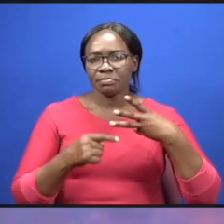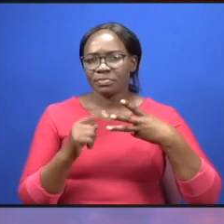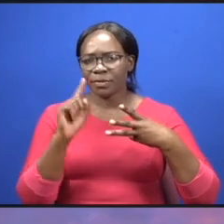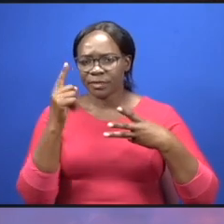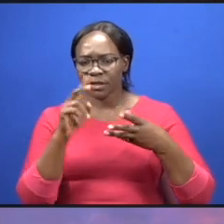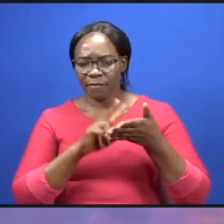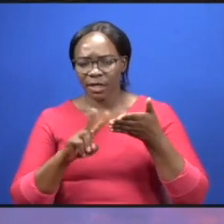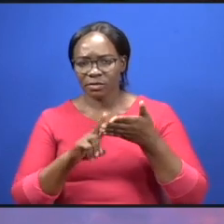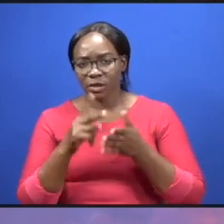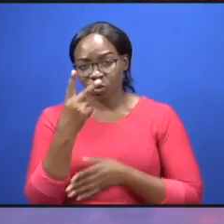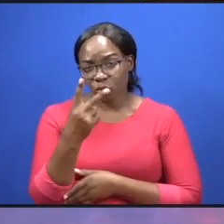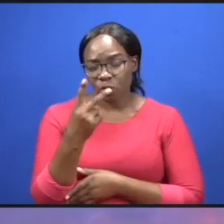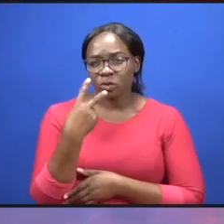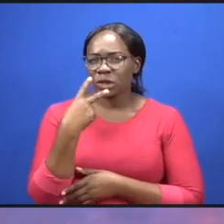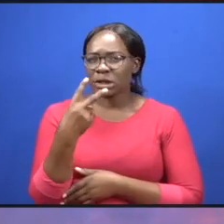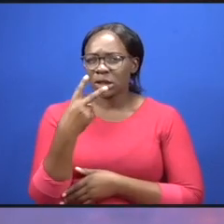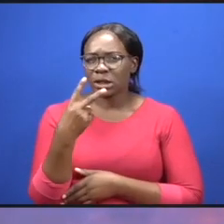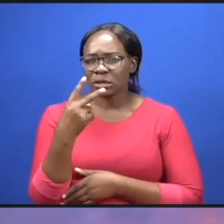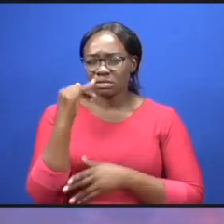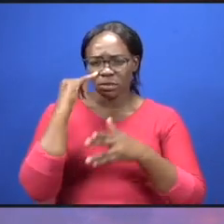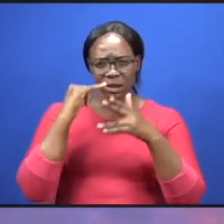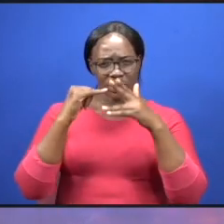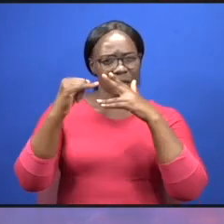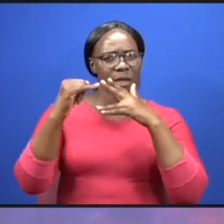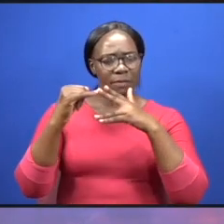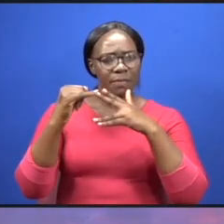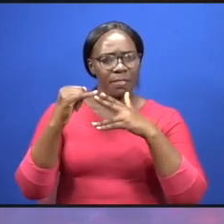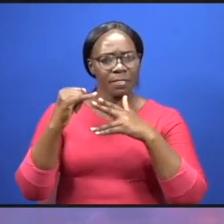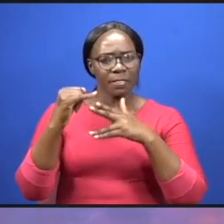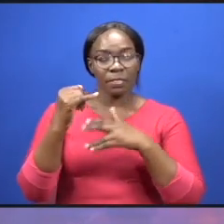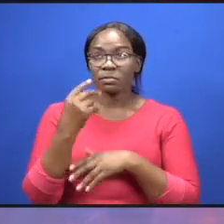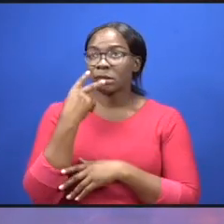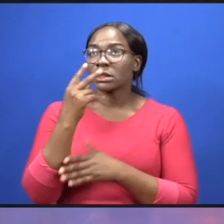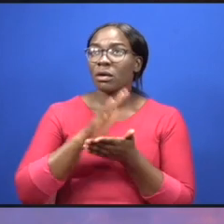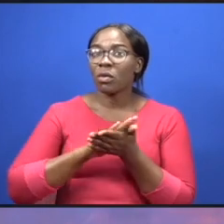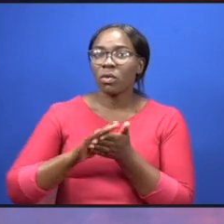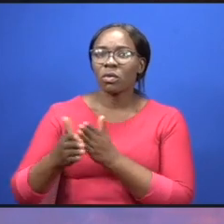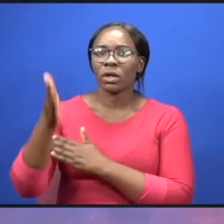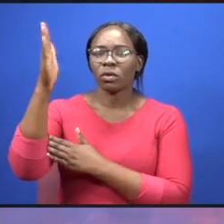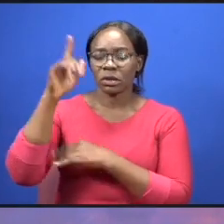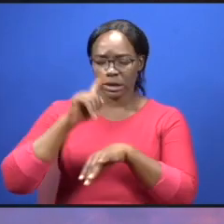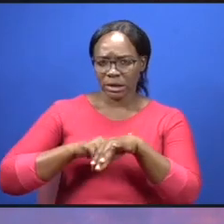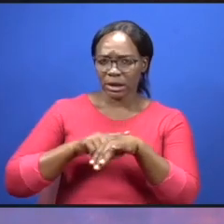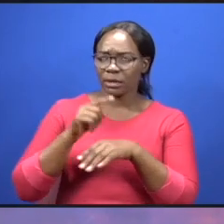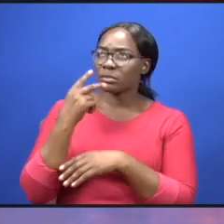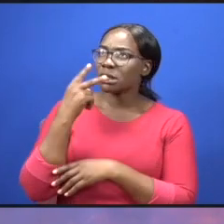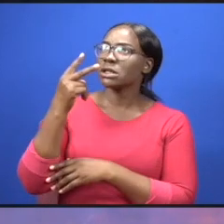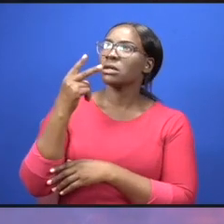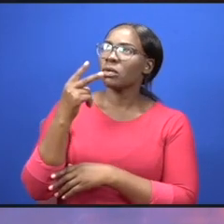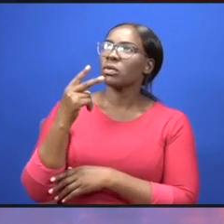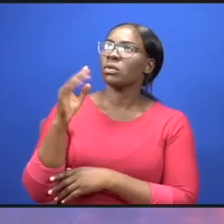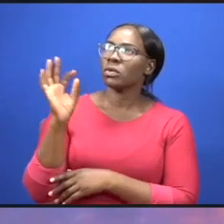two verses, we see Isaiah getting a glimpse of the Holy God. And he sees this God as